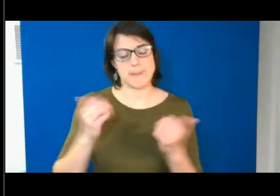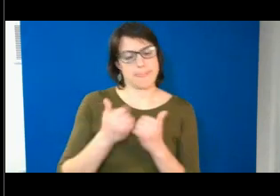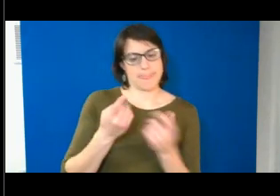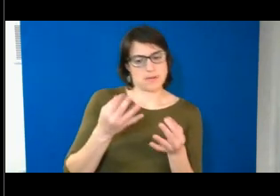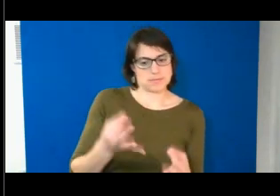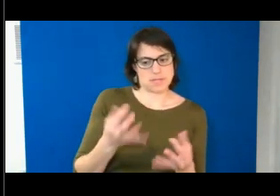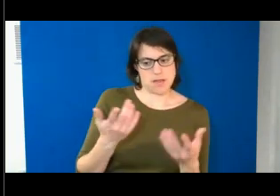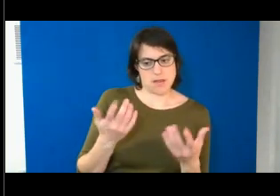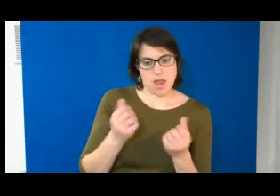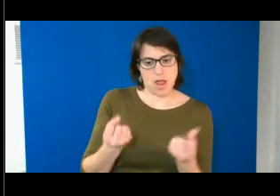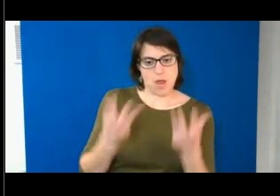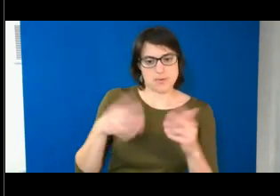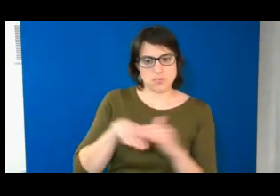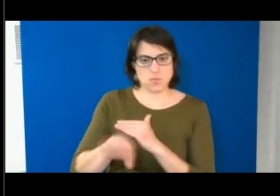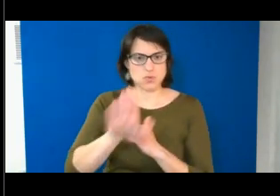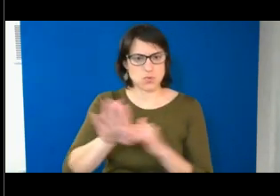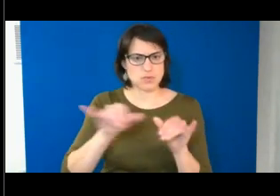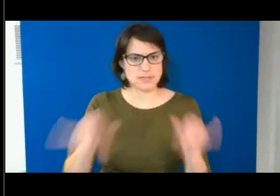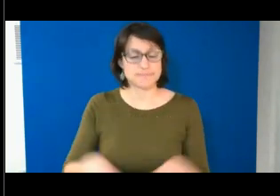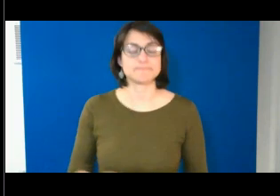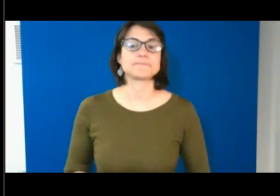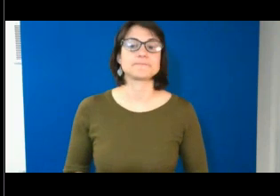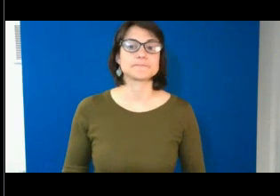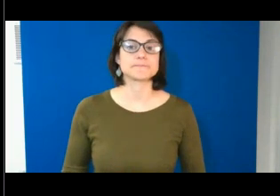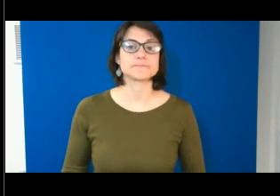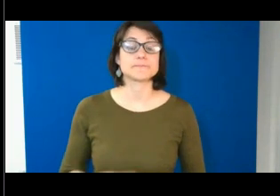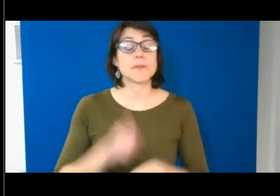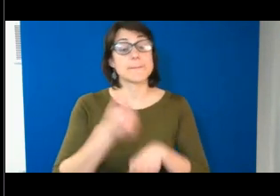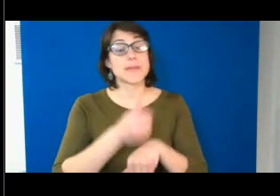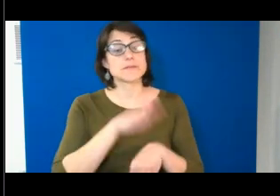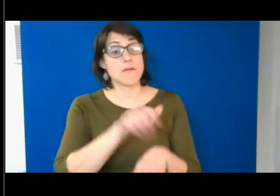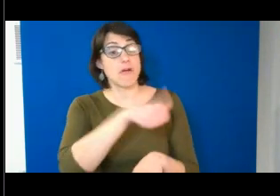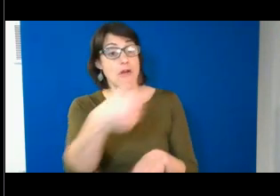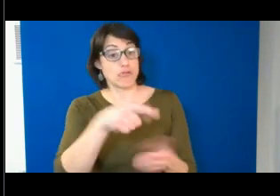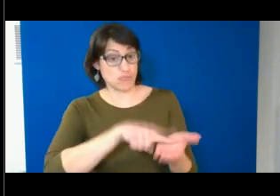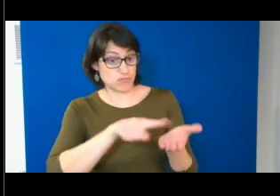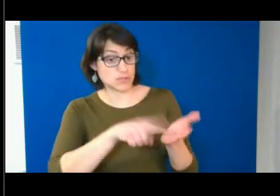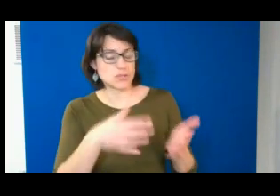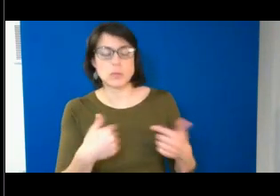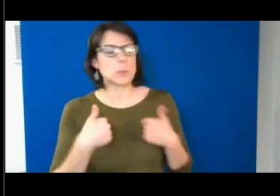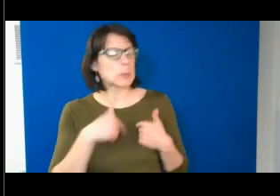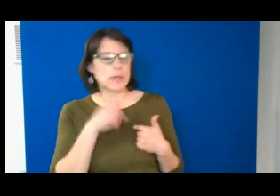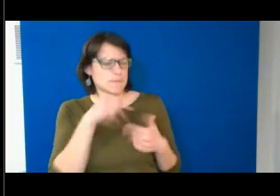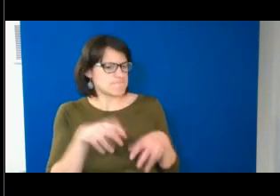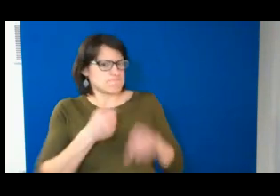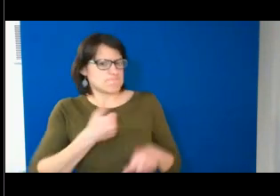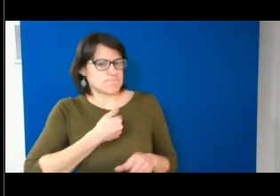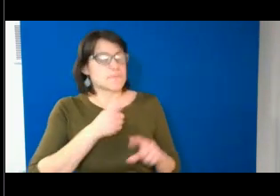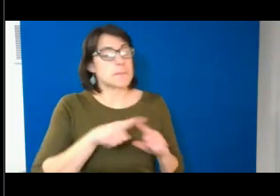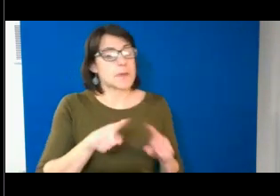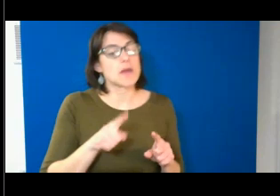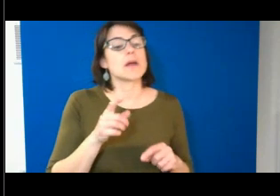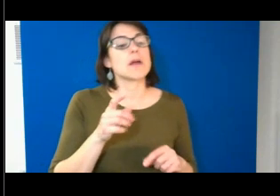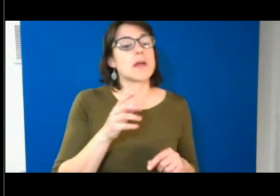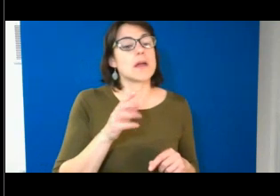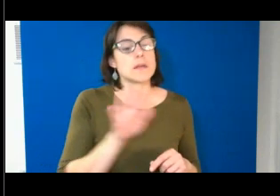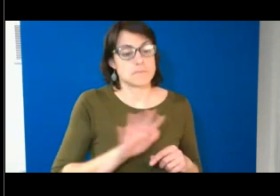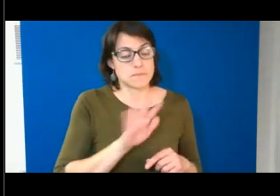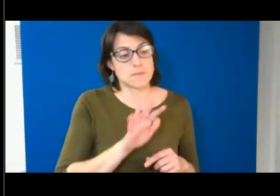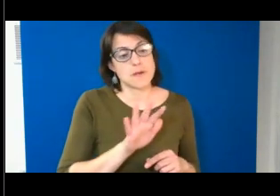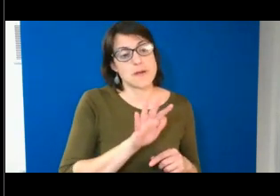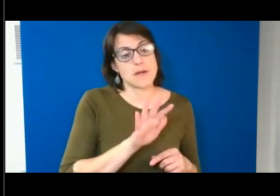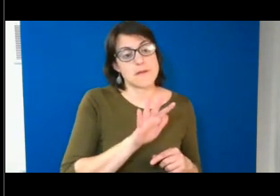it? So based on the other researchers, we didn't do that, but based on the research, 5 to 10% is a plastic